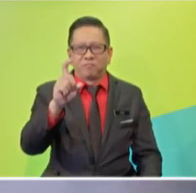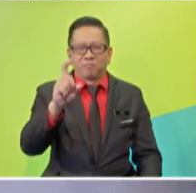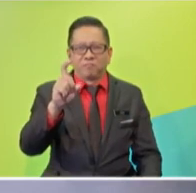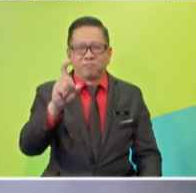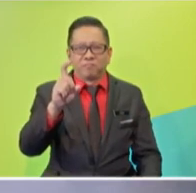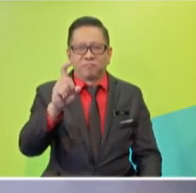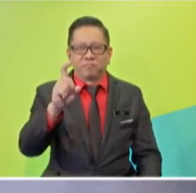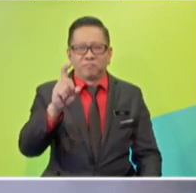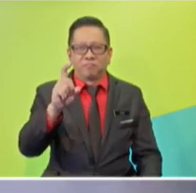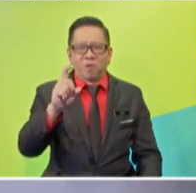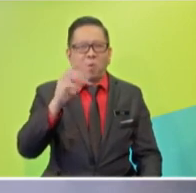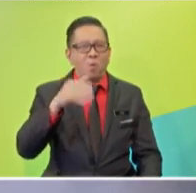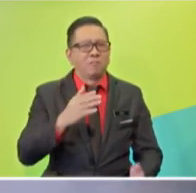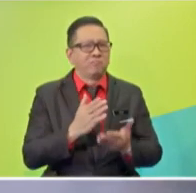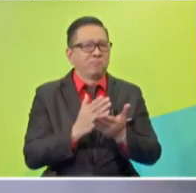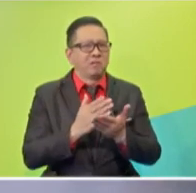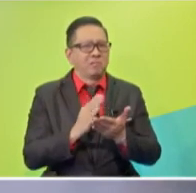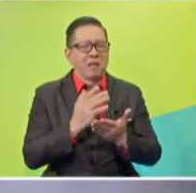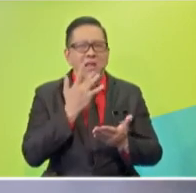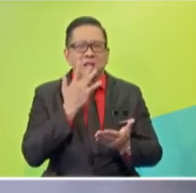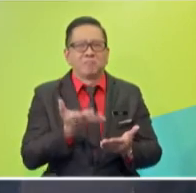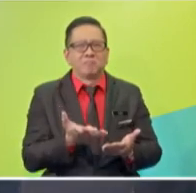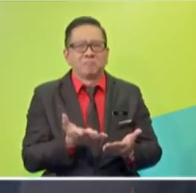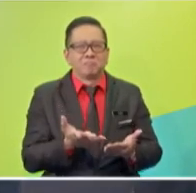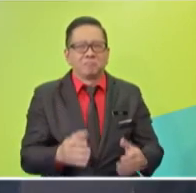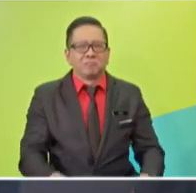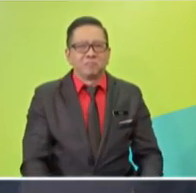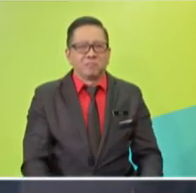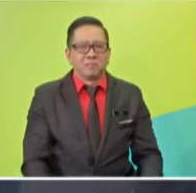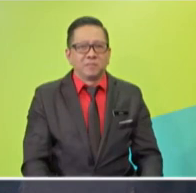that we have to spit out the ice cream after tasting it?